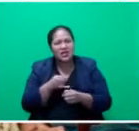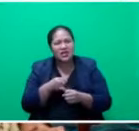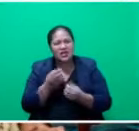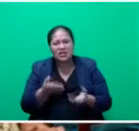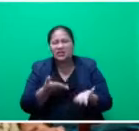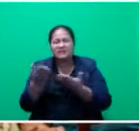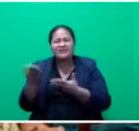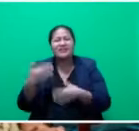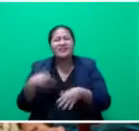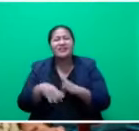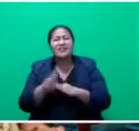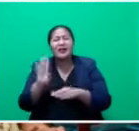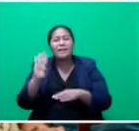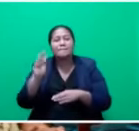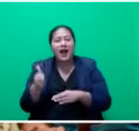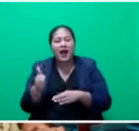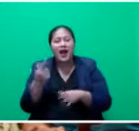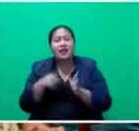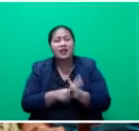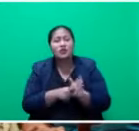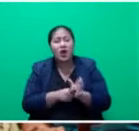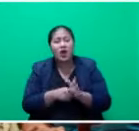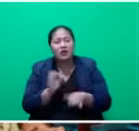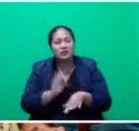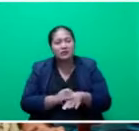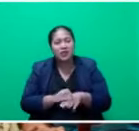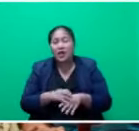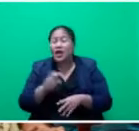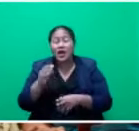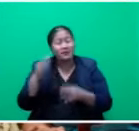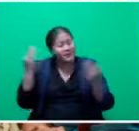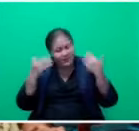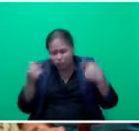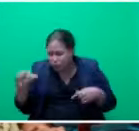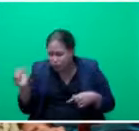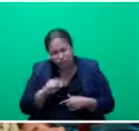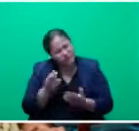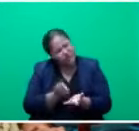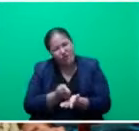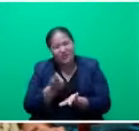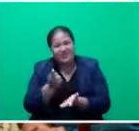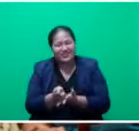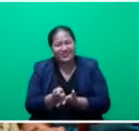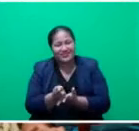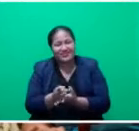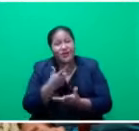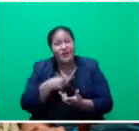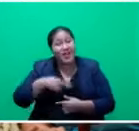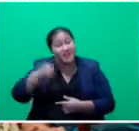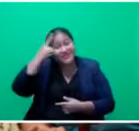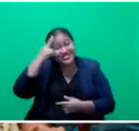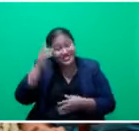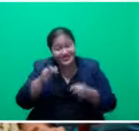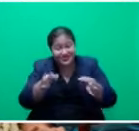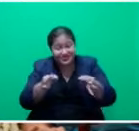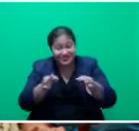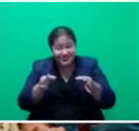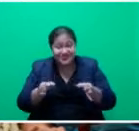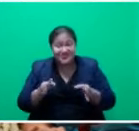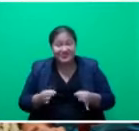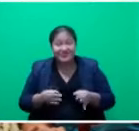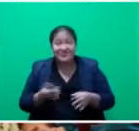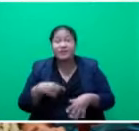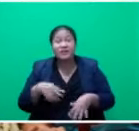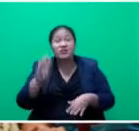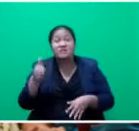hospitals. We should be more honest, Mr. Speaker. The reason for the delay is that the hospitals are not fit to be taken over.